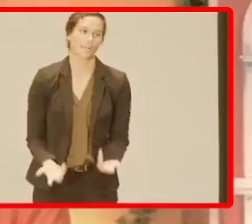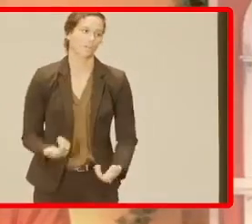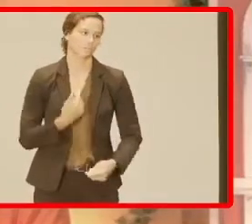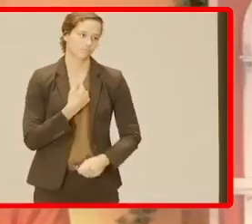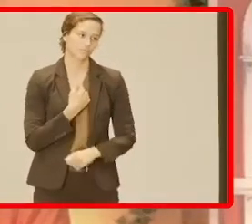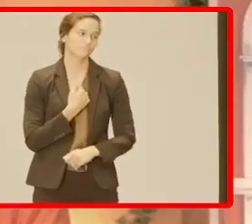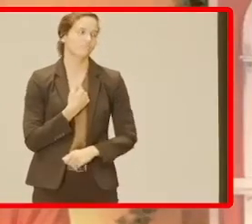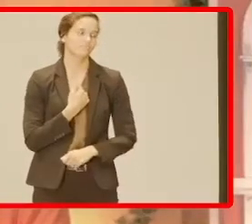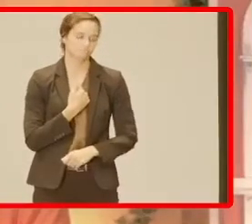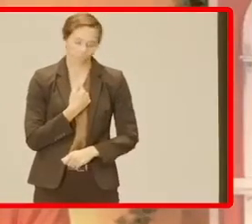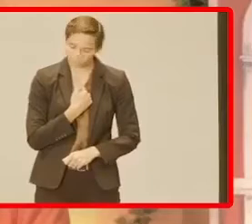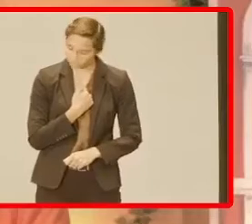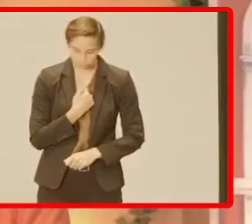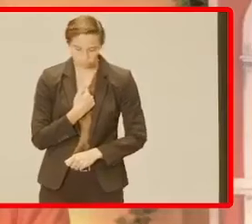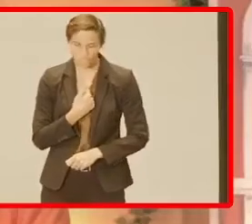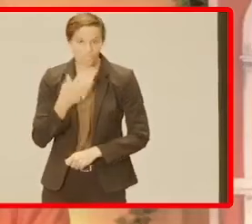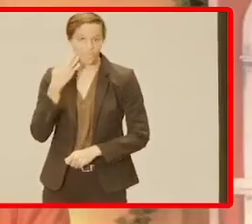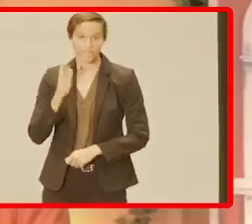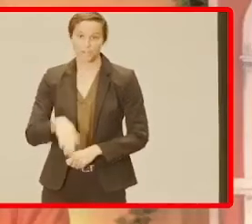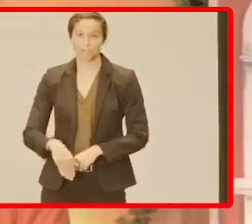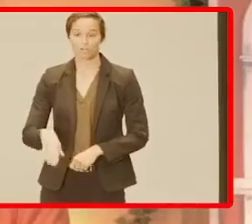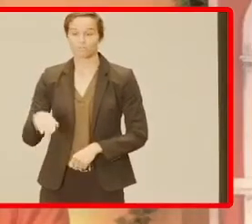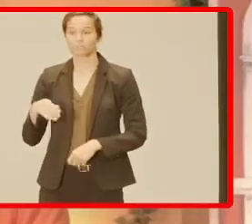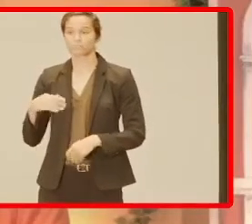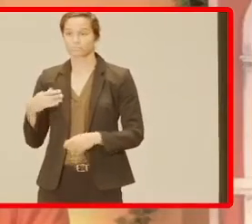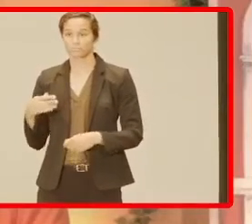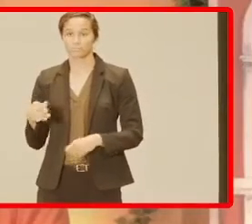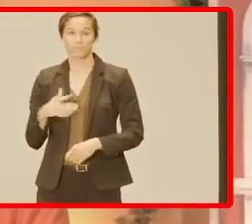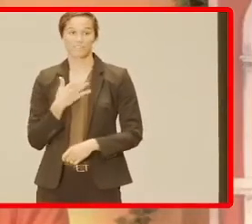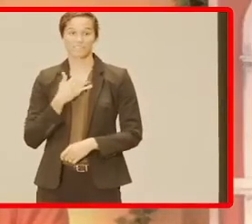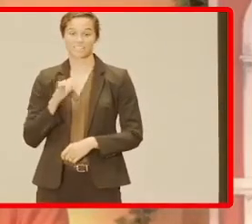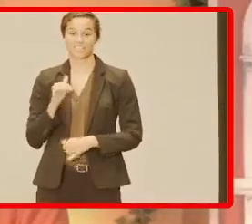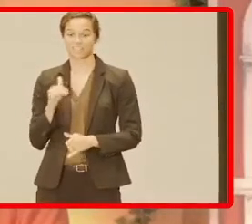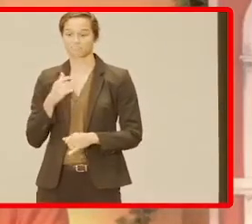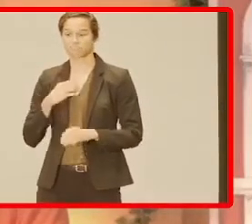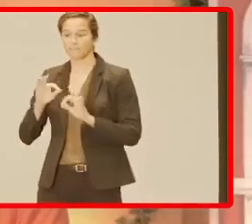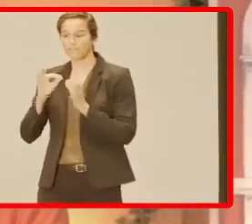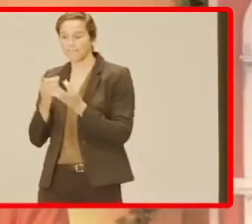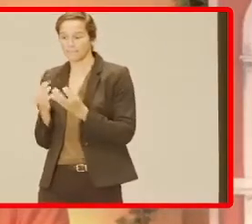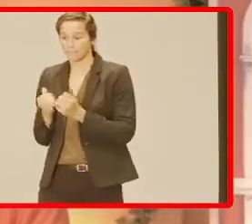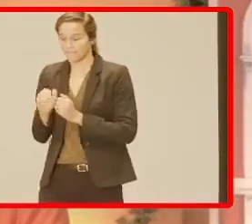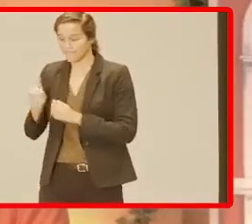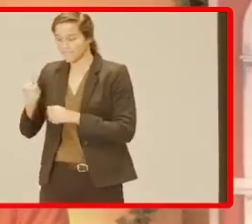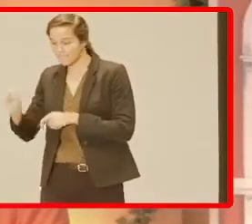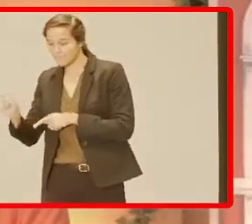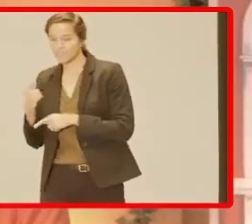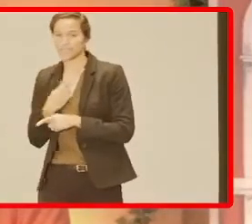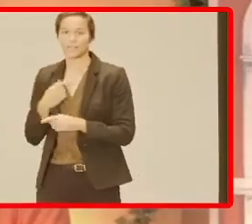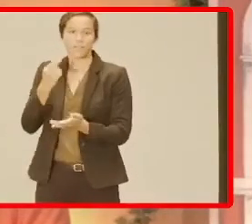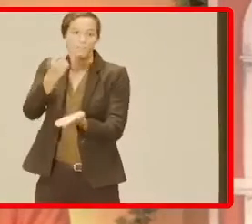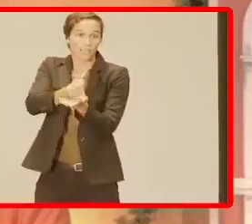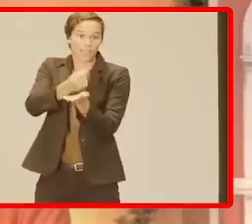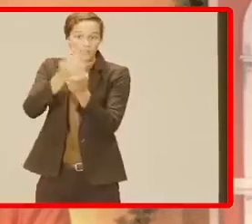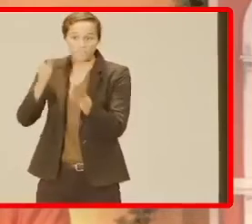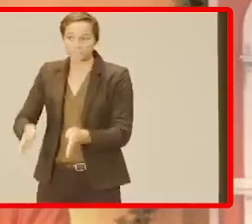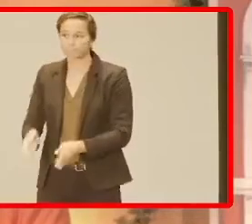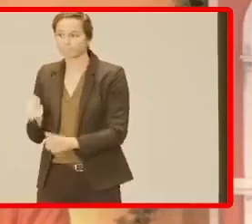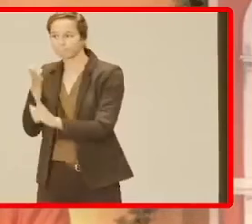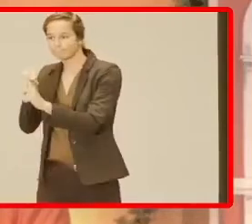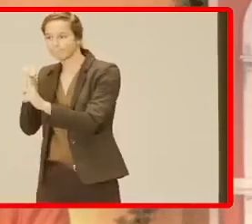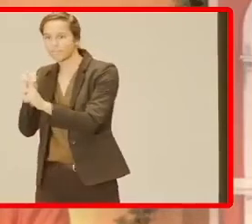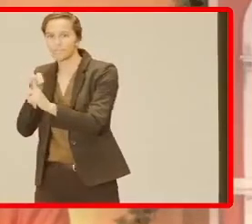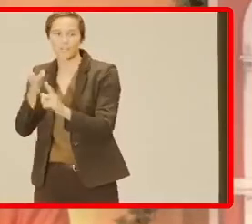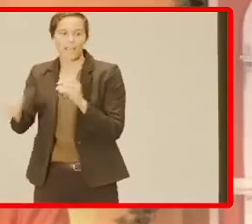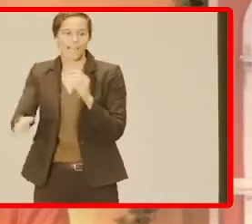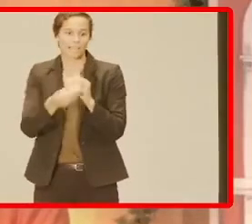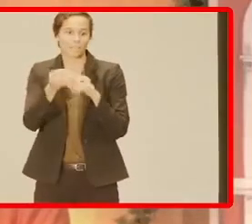know what it's like running hard, going to therapists, doing the extra work that all of our